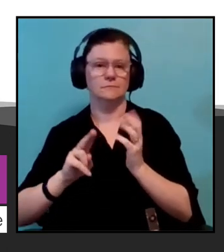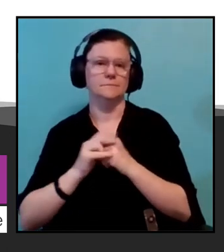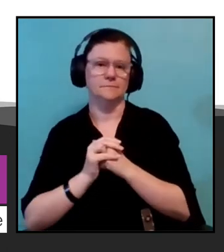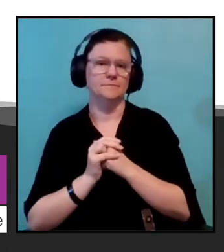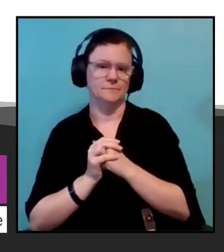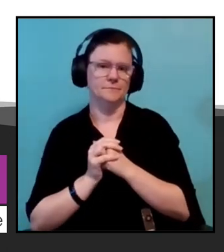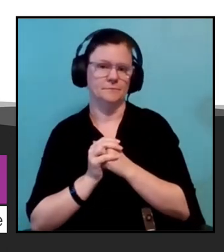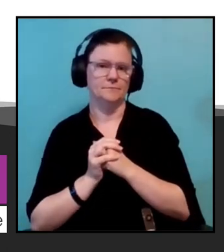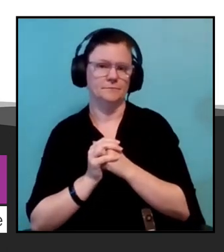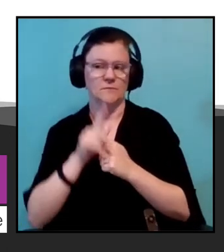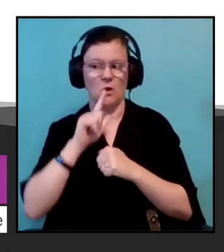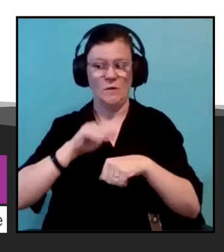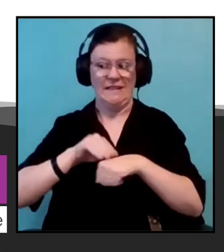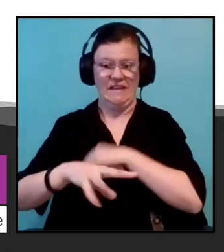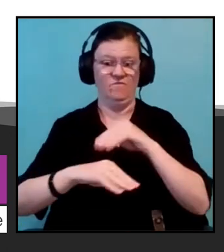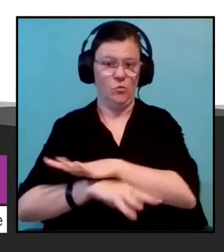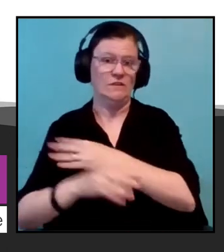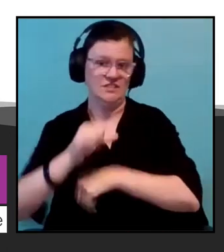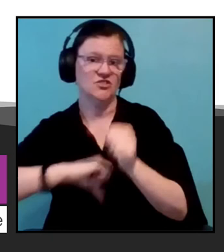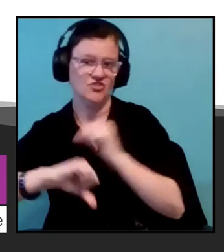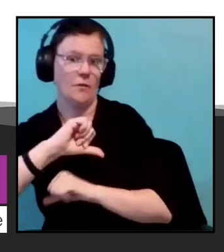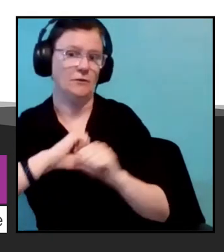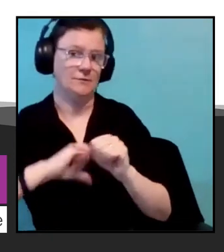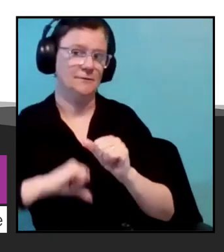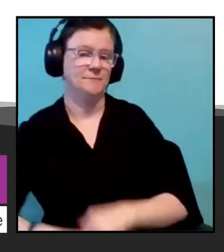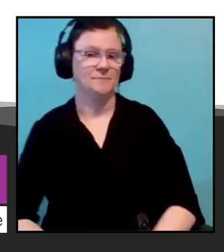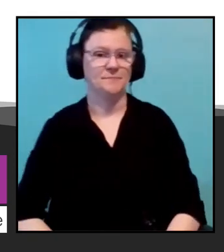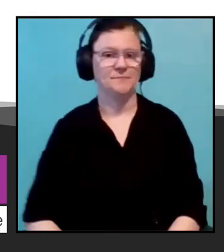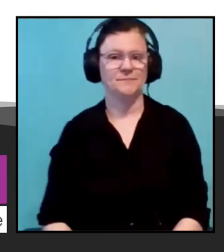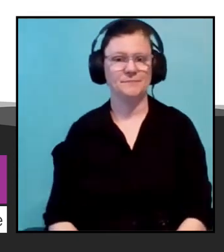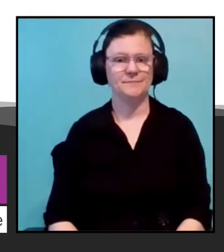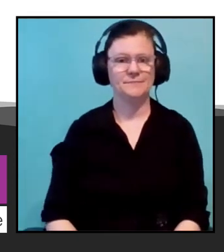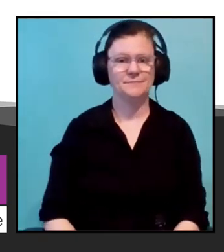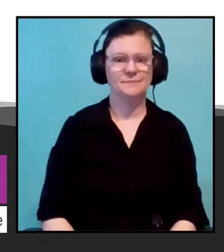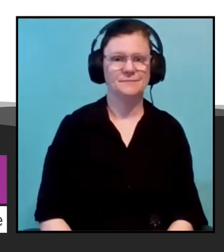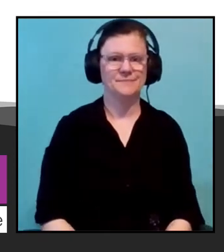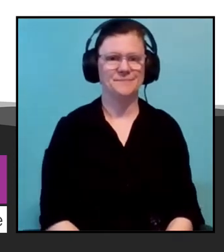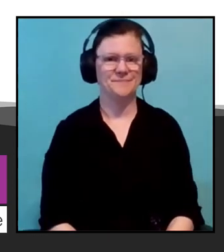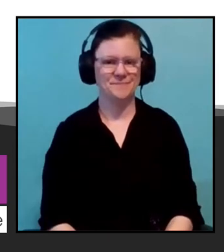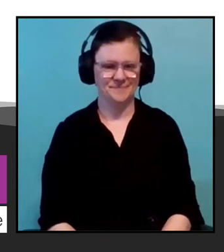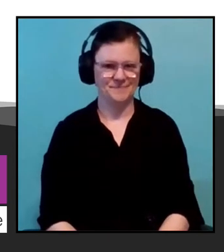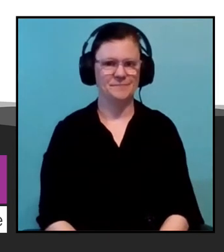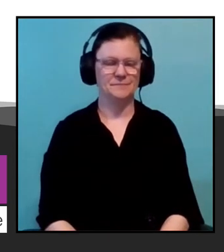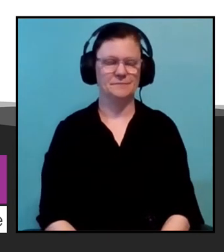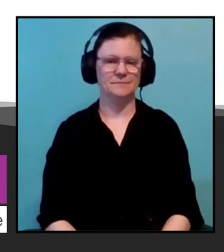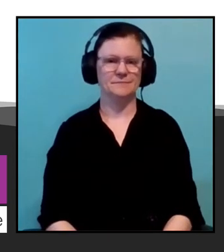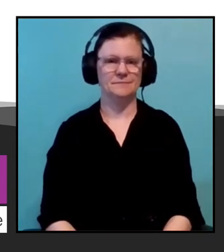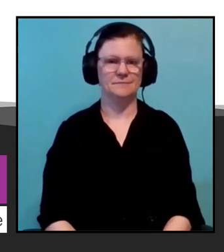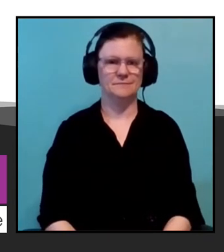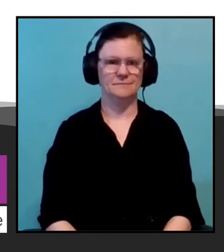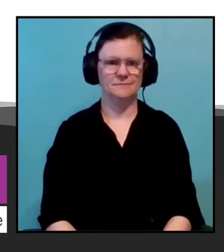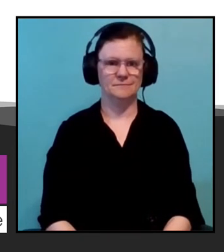and actually influencing each other's projects. Next slide.